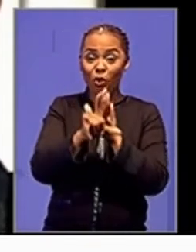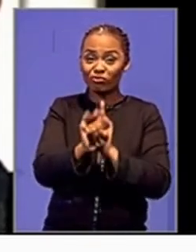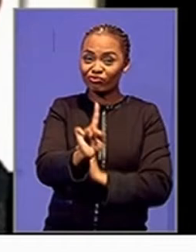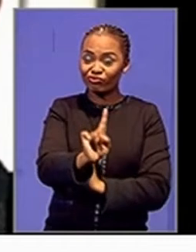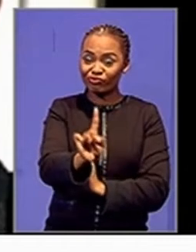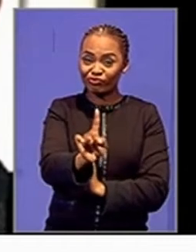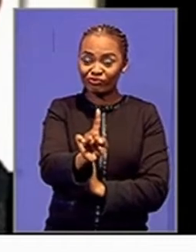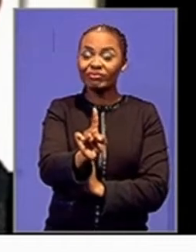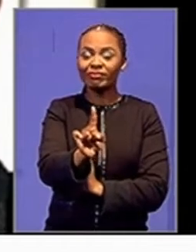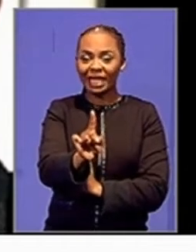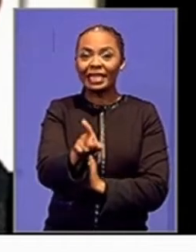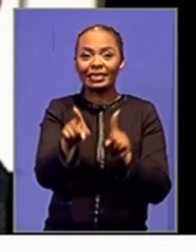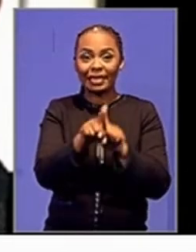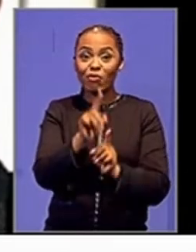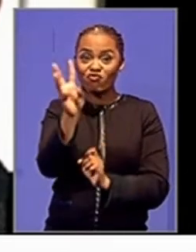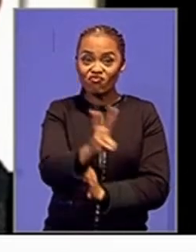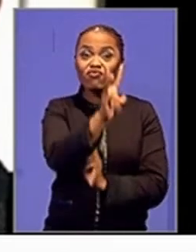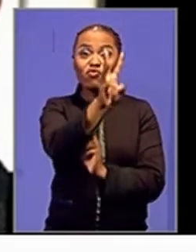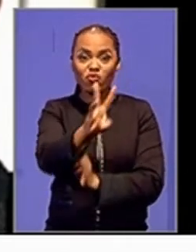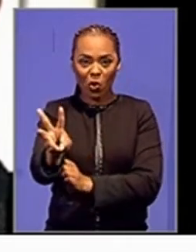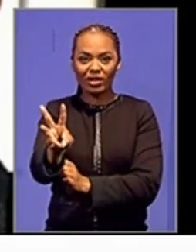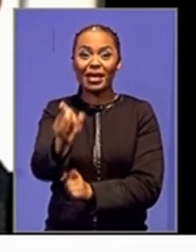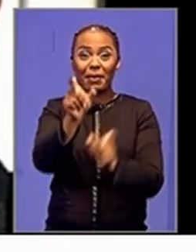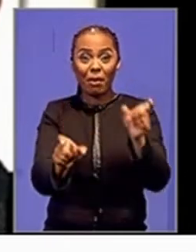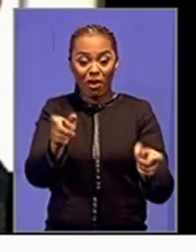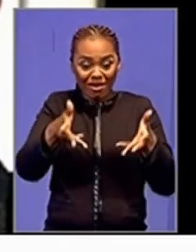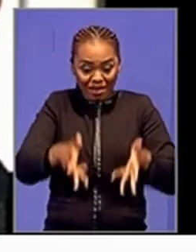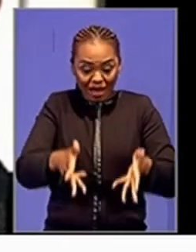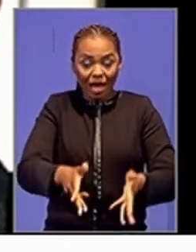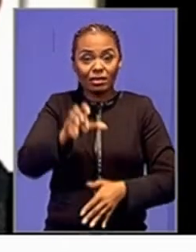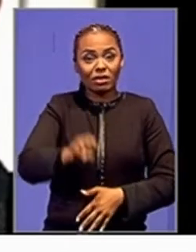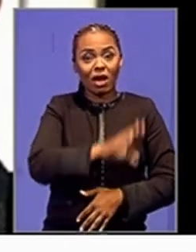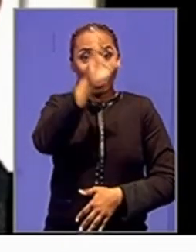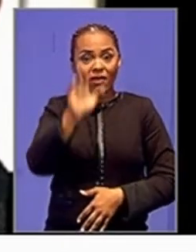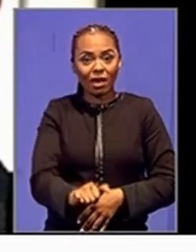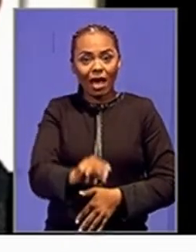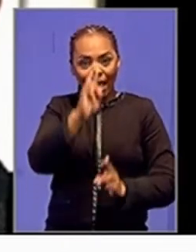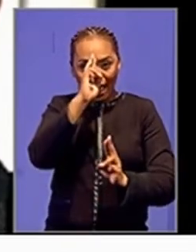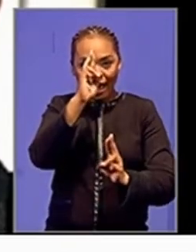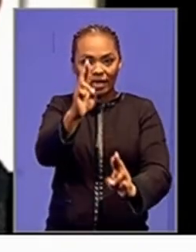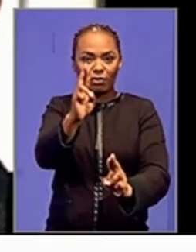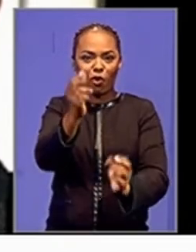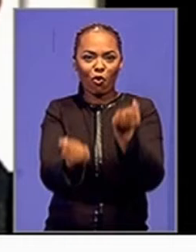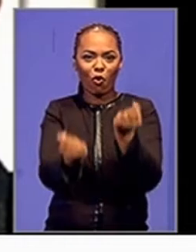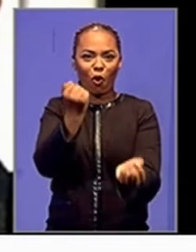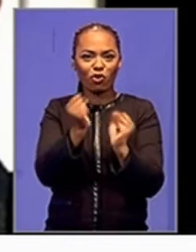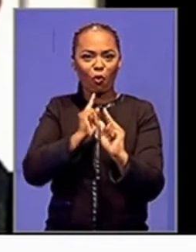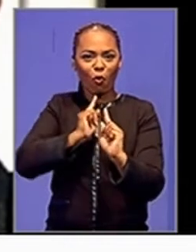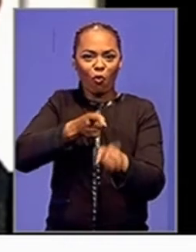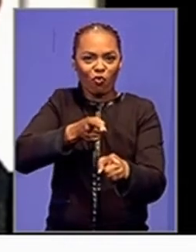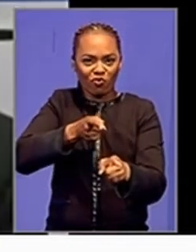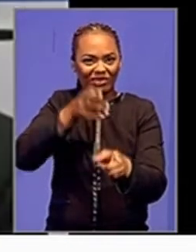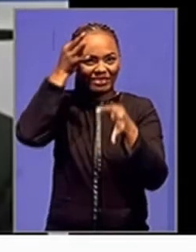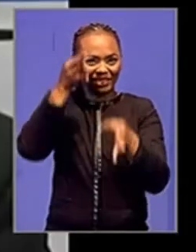it's a stern warning that all South Africans should respect the courts of this